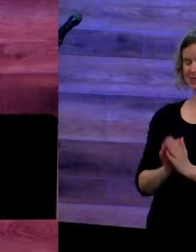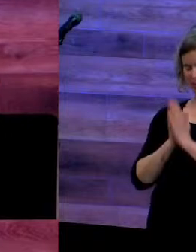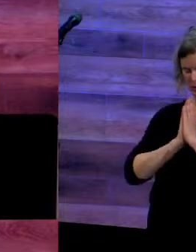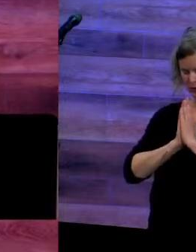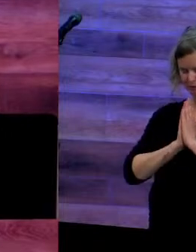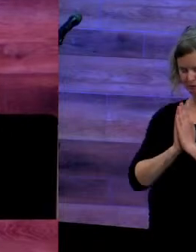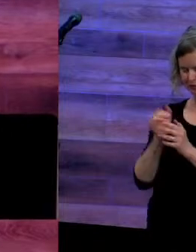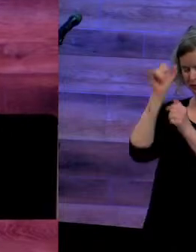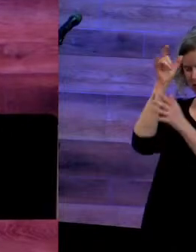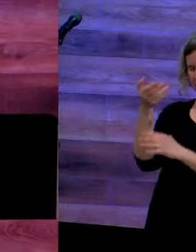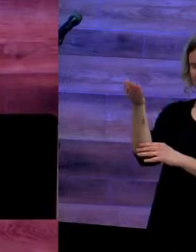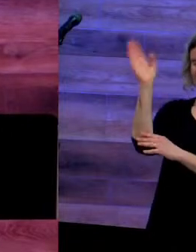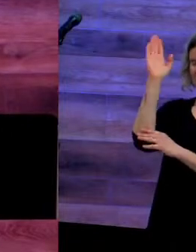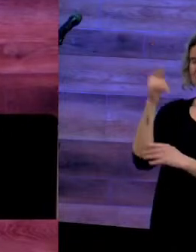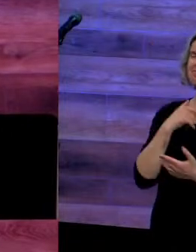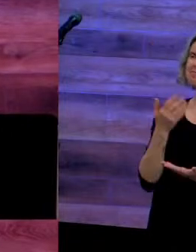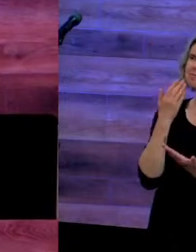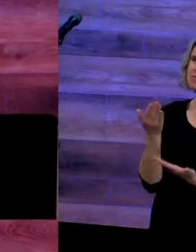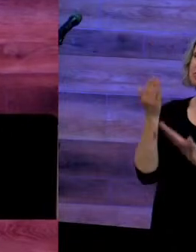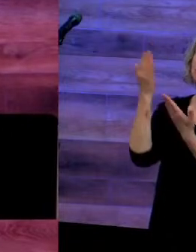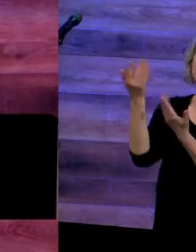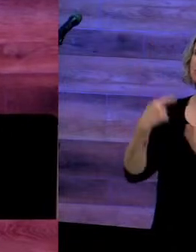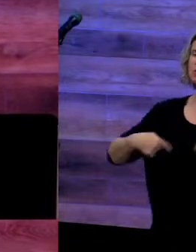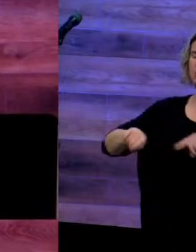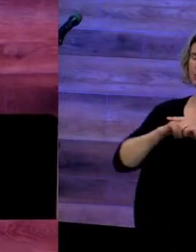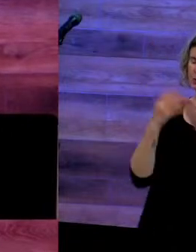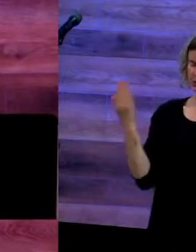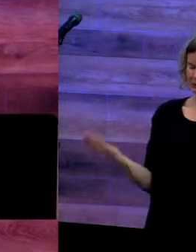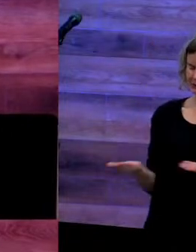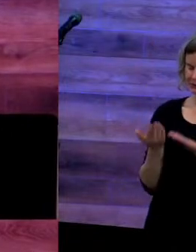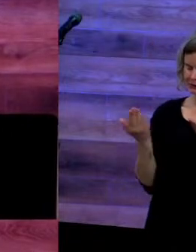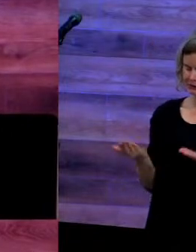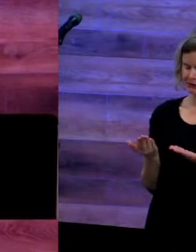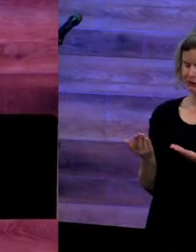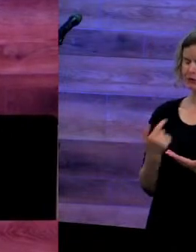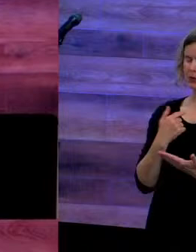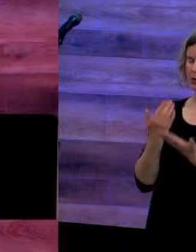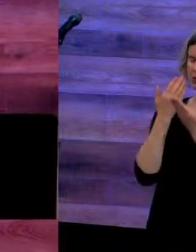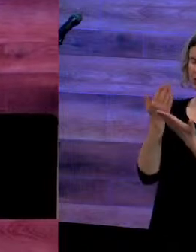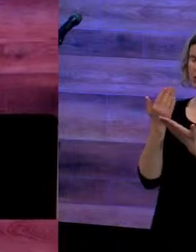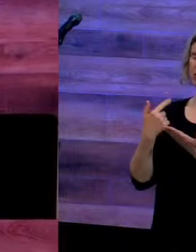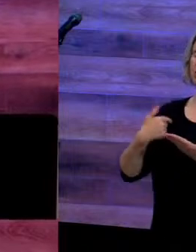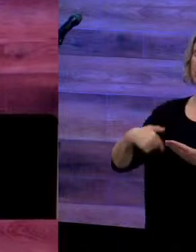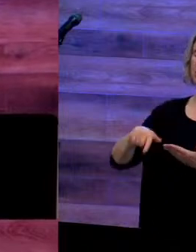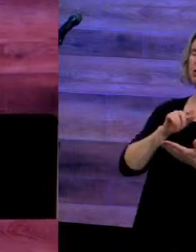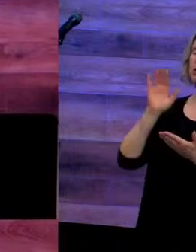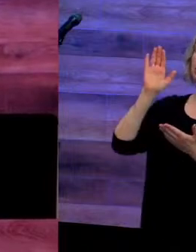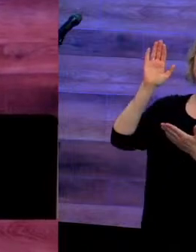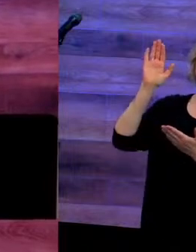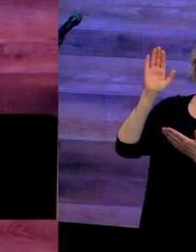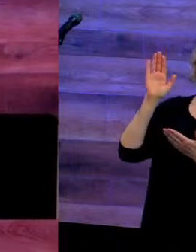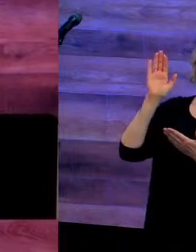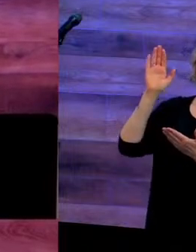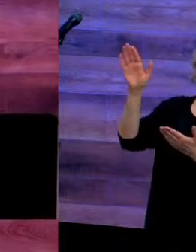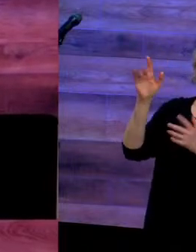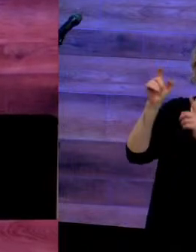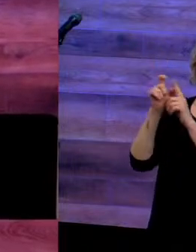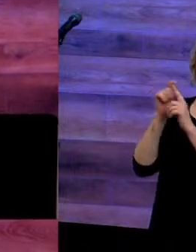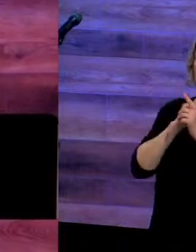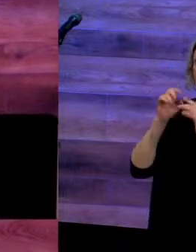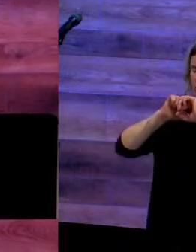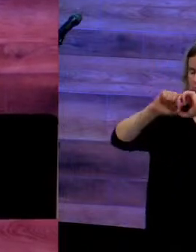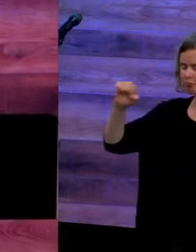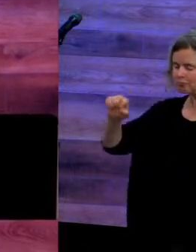Father God, I am grateful that we are here. I'm grateful that we get to open your word and hear truth.